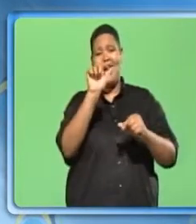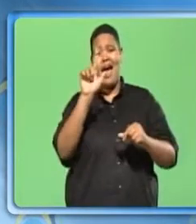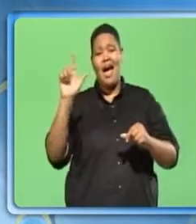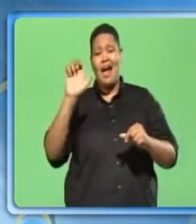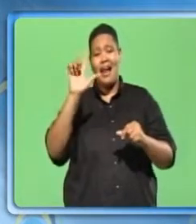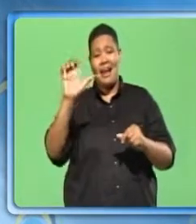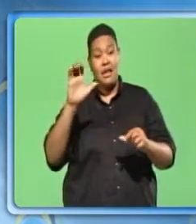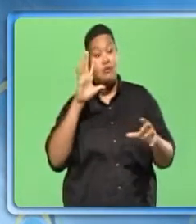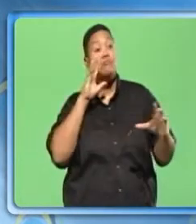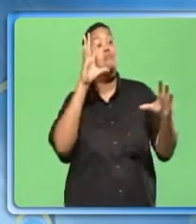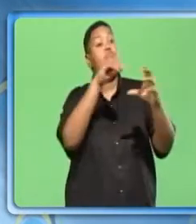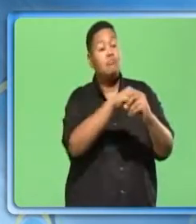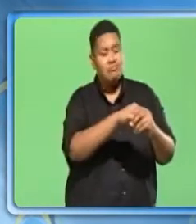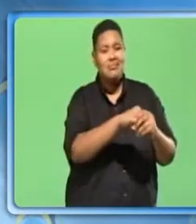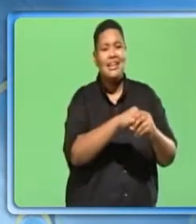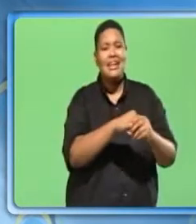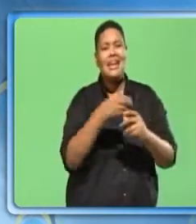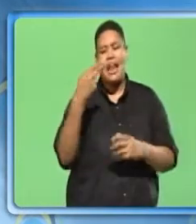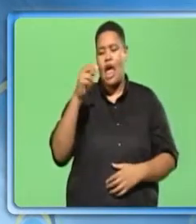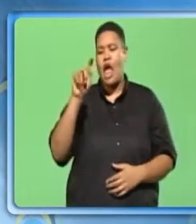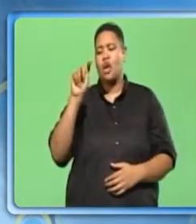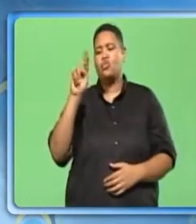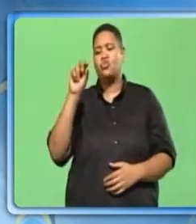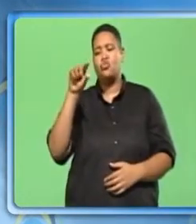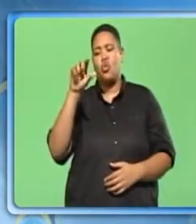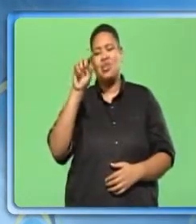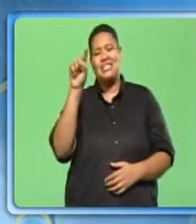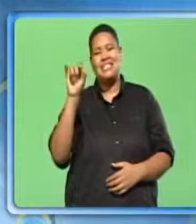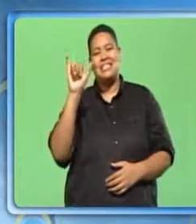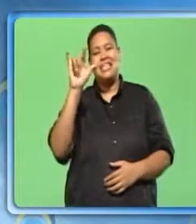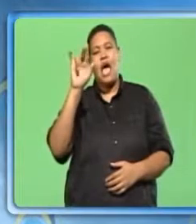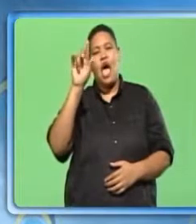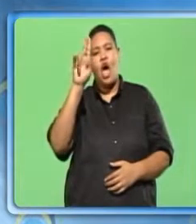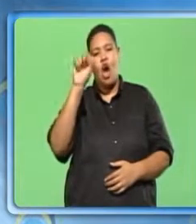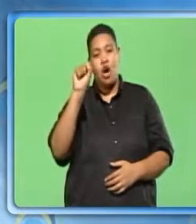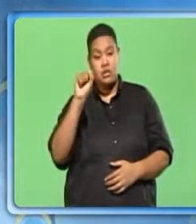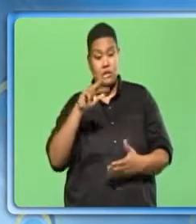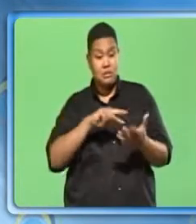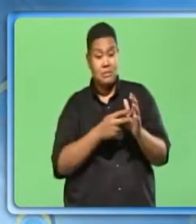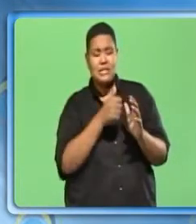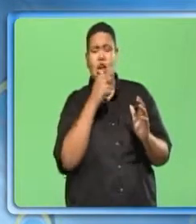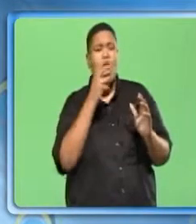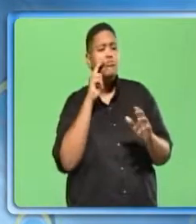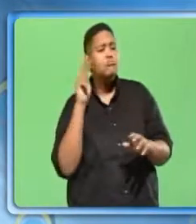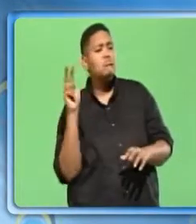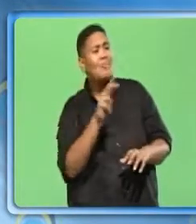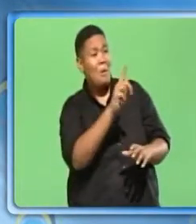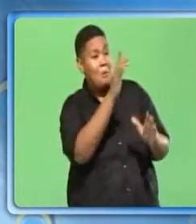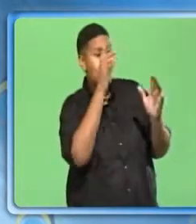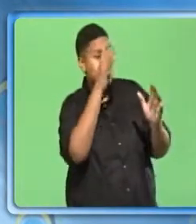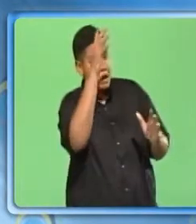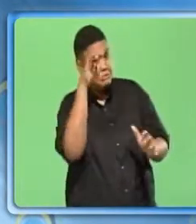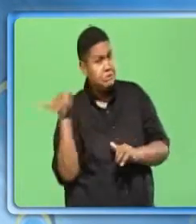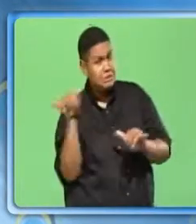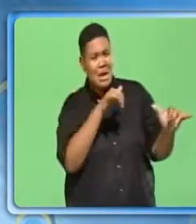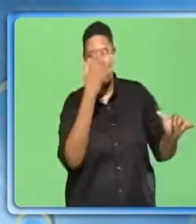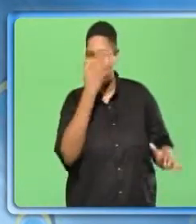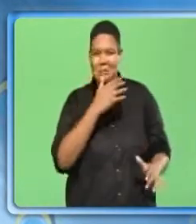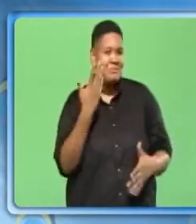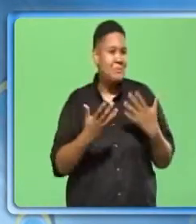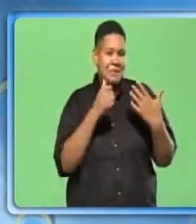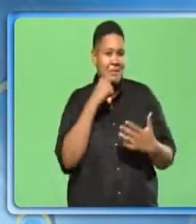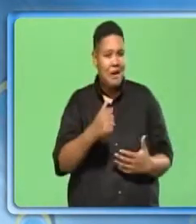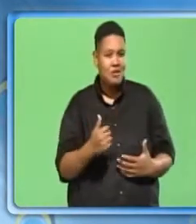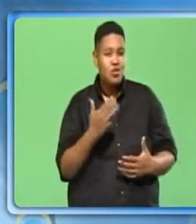heterozygotes. Sometimes heterozygotes individuals do not resemble one parent precisely. Some pairs